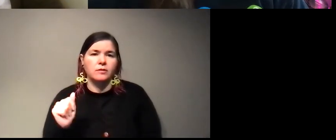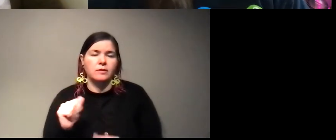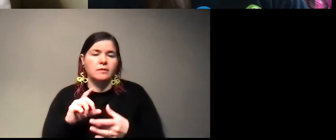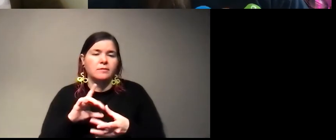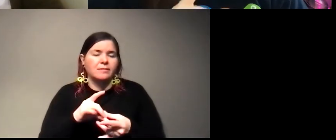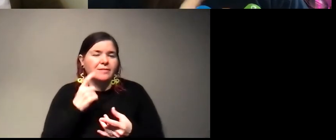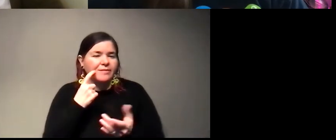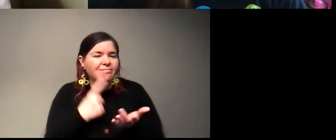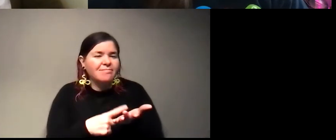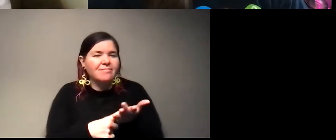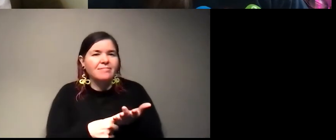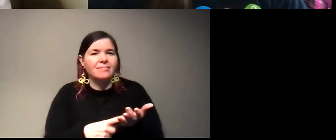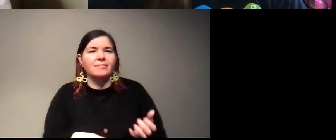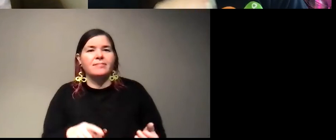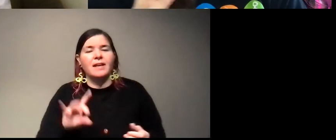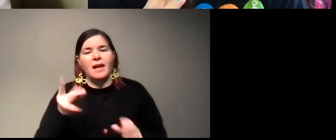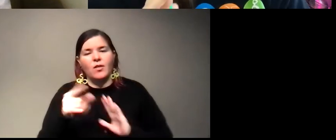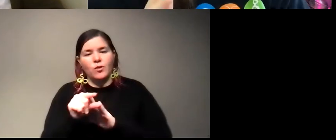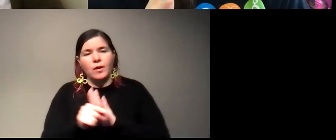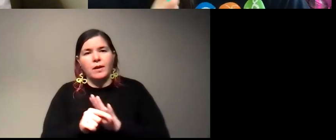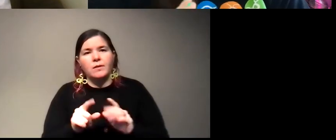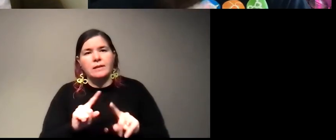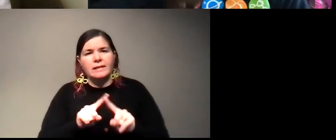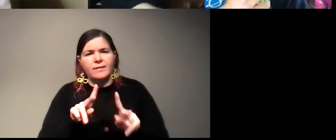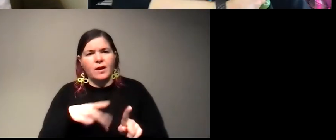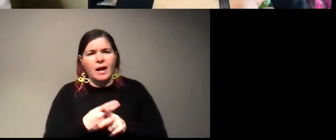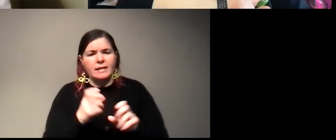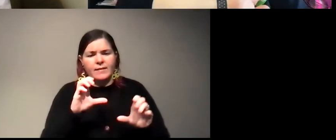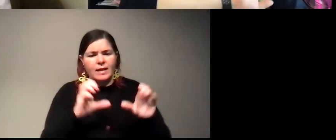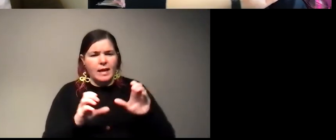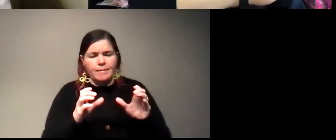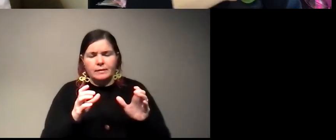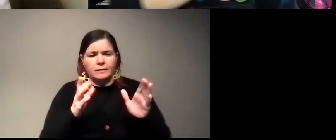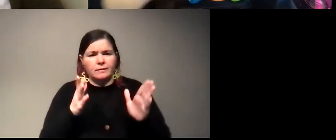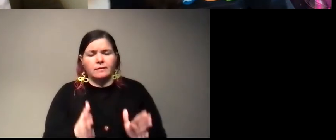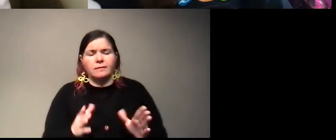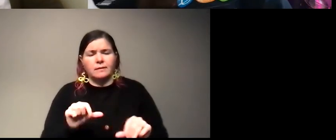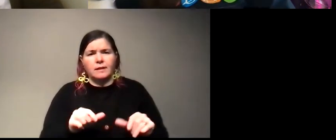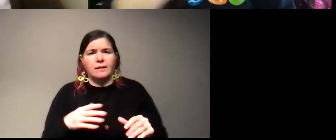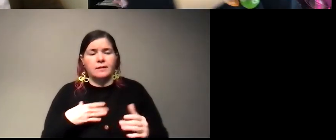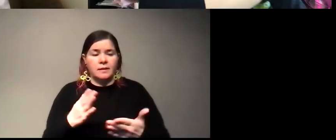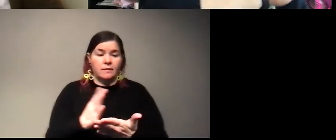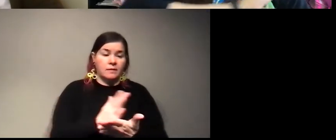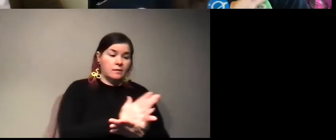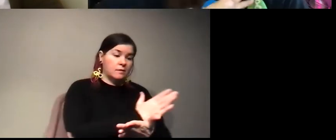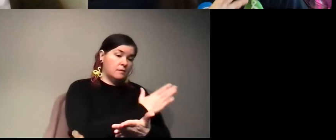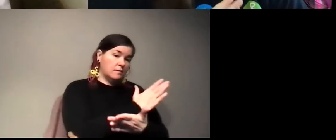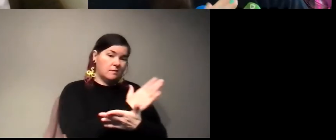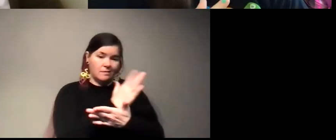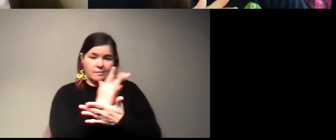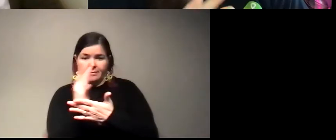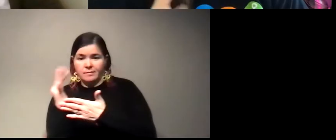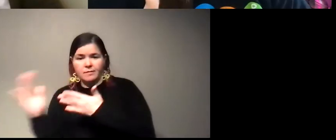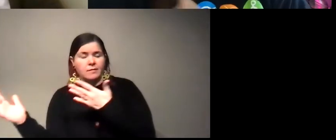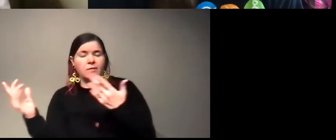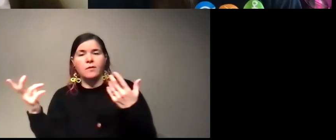said. Sasha's in grade 8. What are the different types of chemists? Like if we were just to like take a broad brush stroke of all the